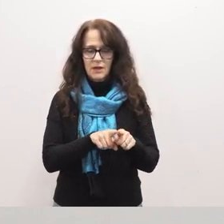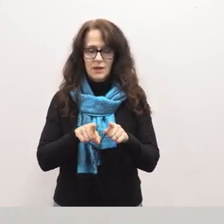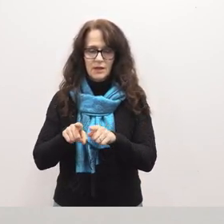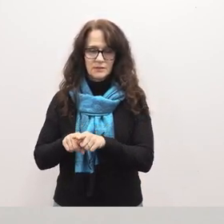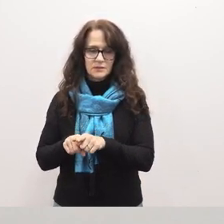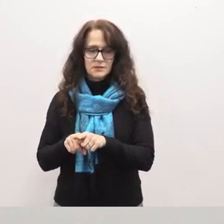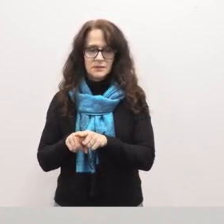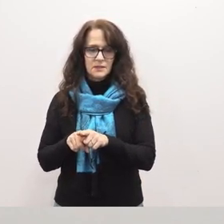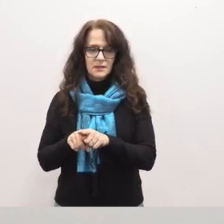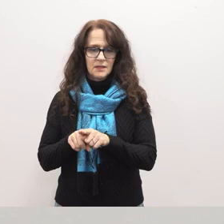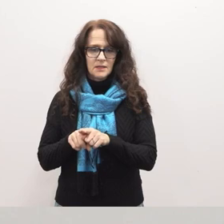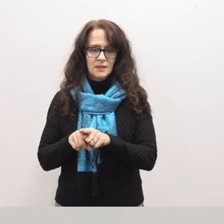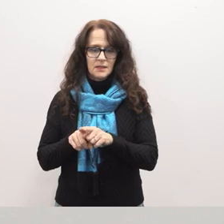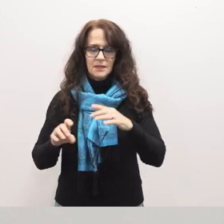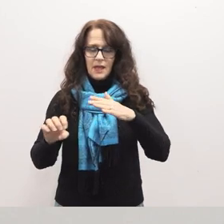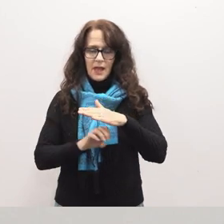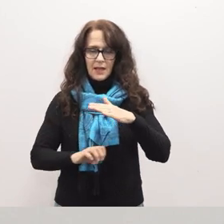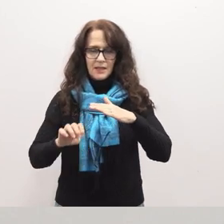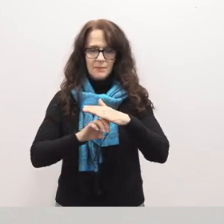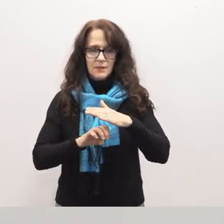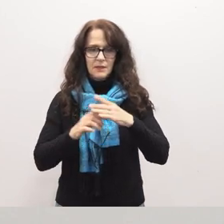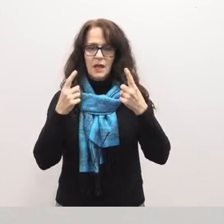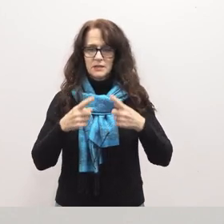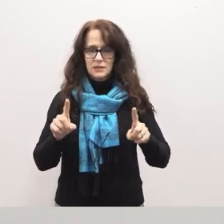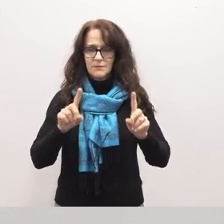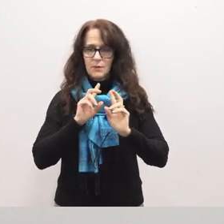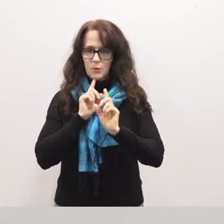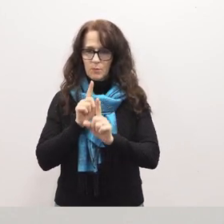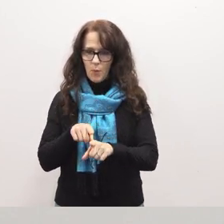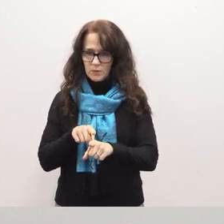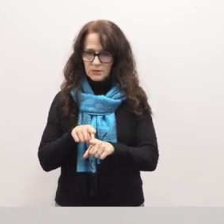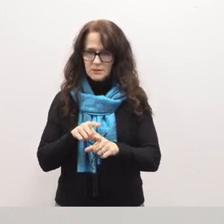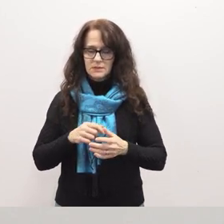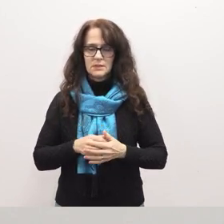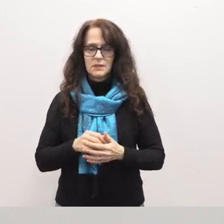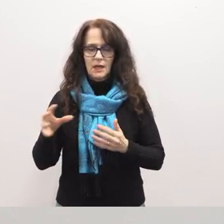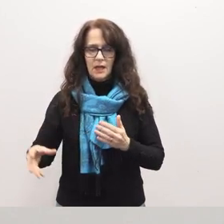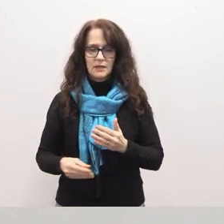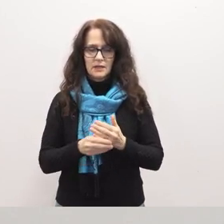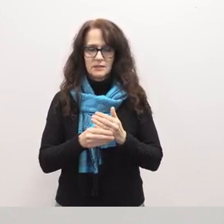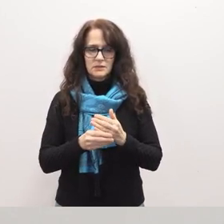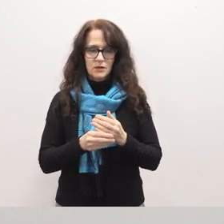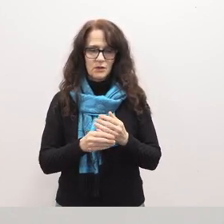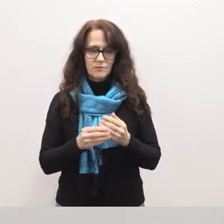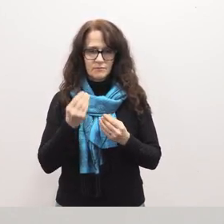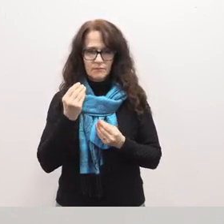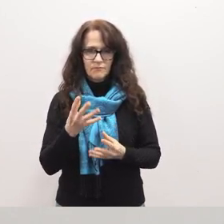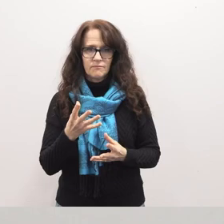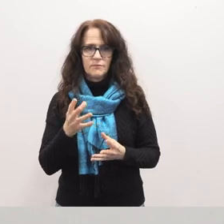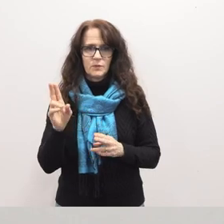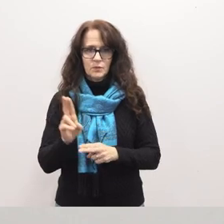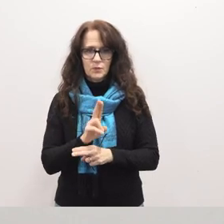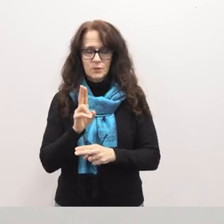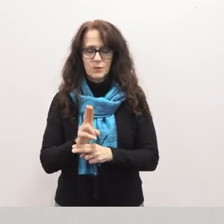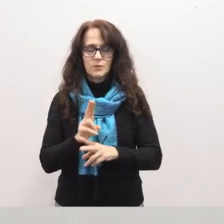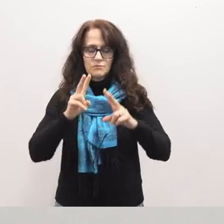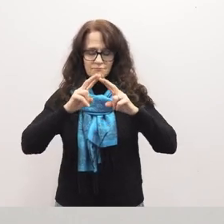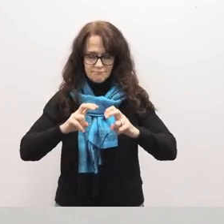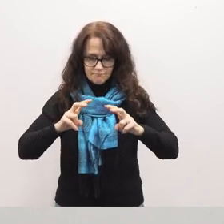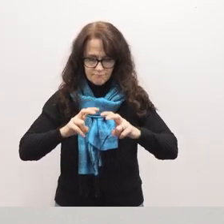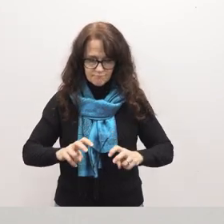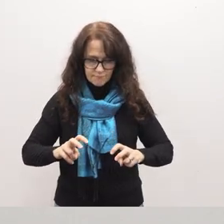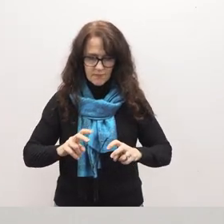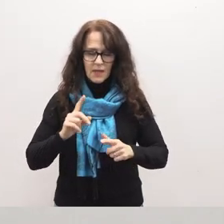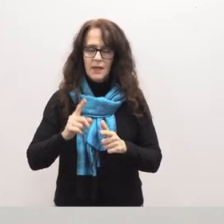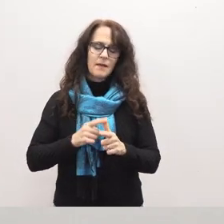as elementary achievement reports as an additional criteria that could be examined.